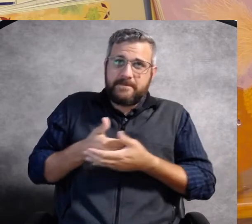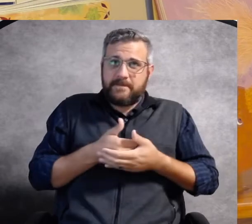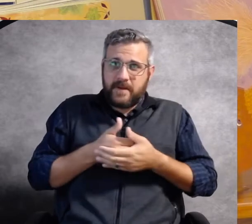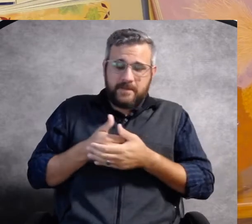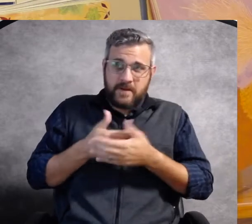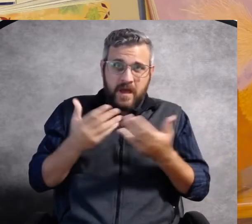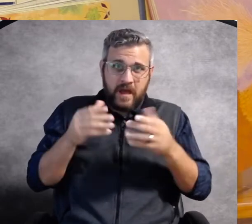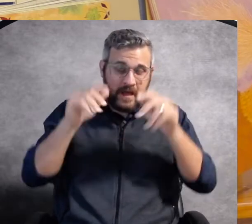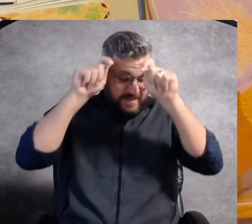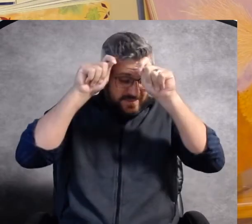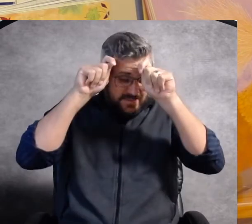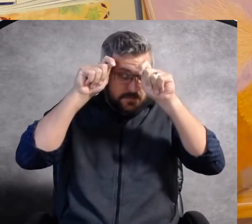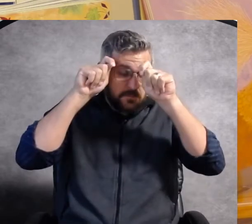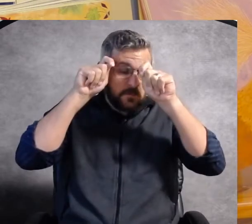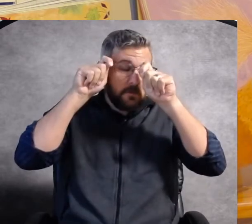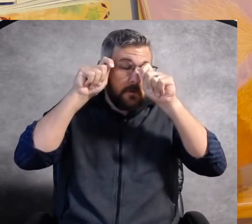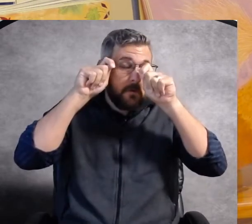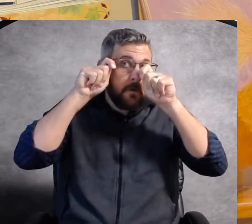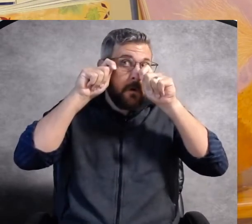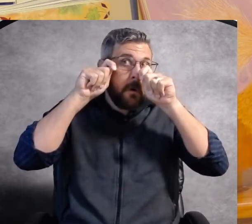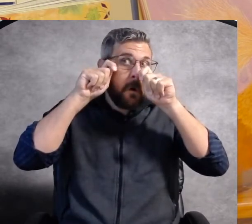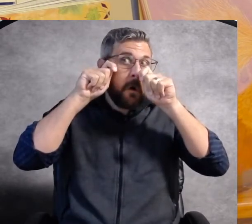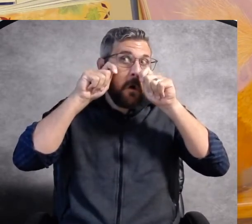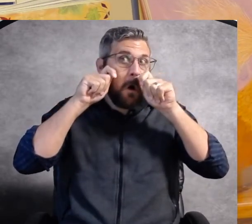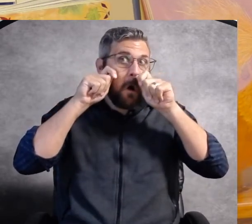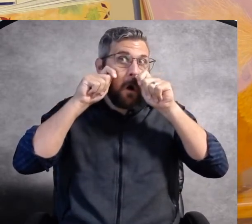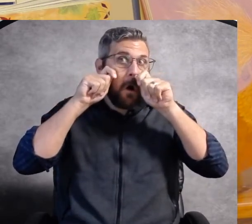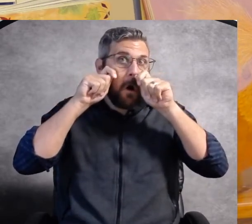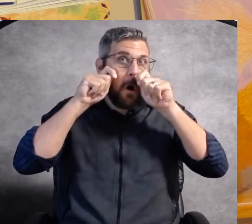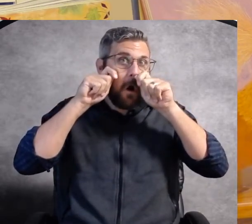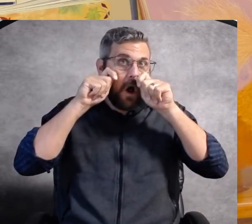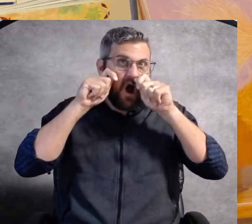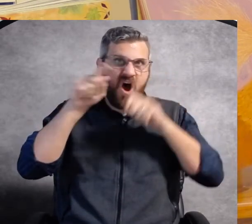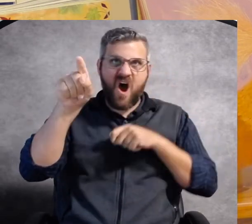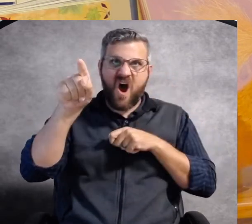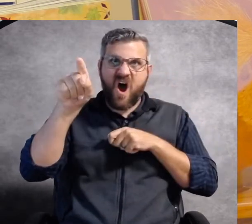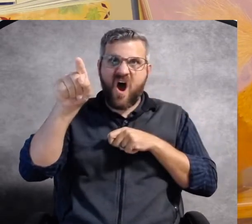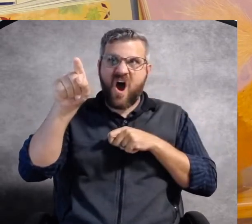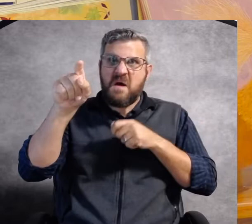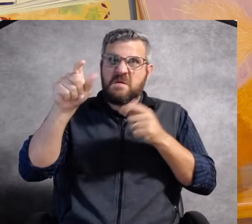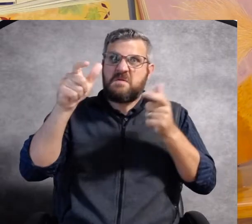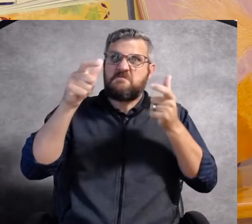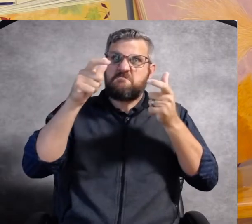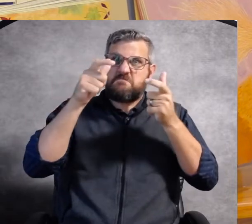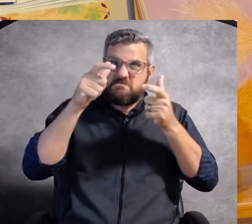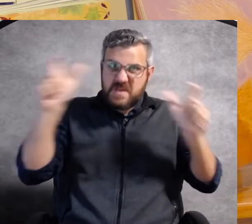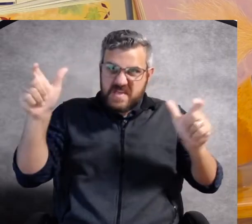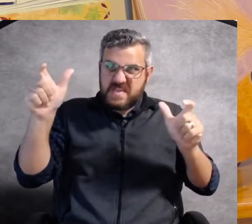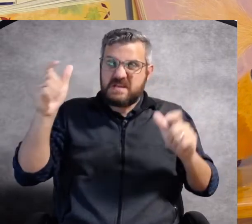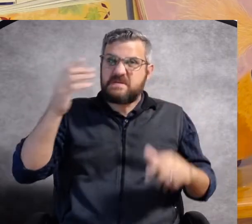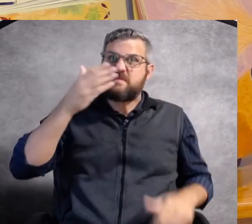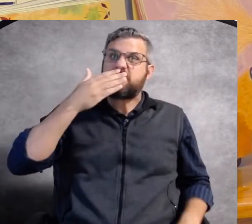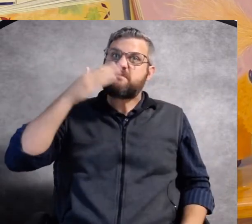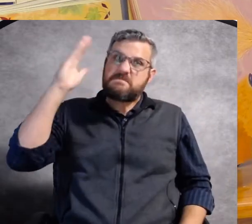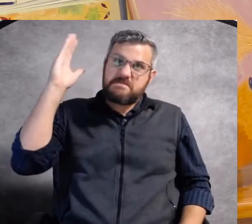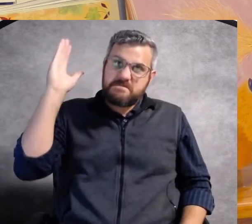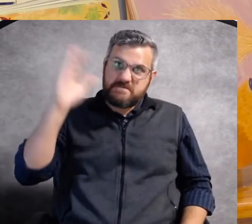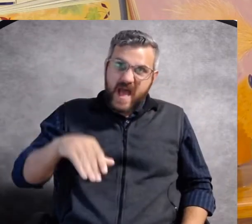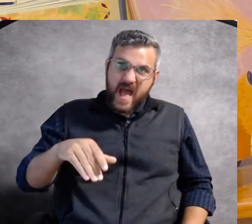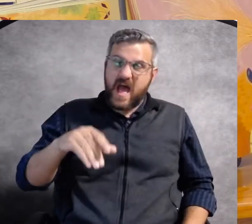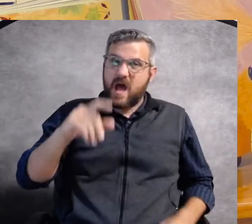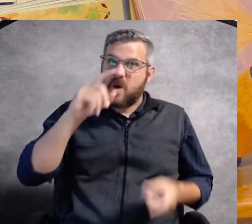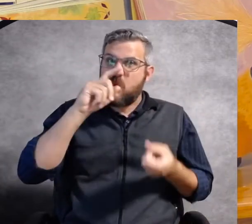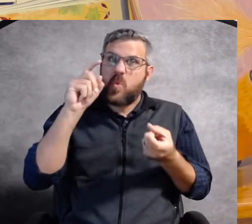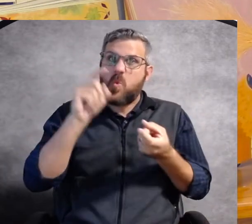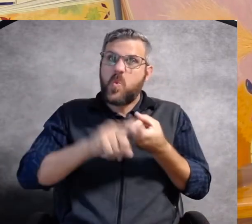Tee-hee-hee-hee-hee. Baby Bear peeked over the covers. "Someone is a big,